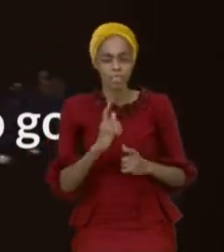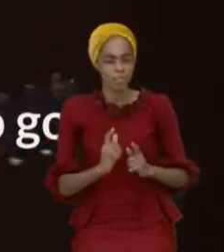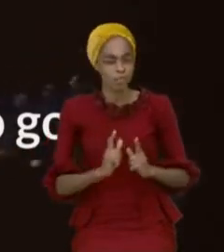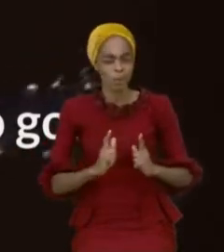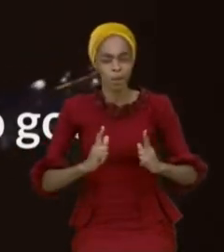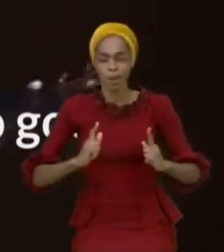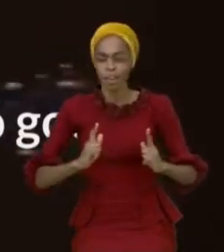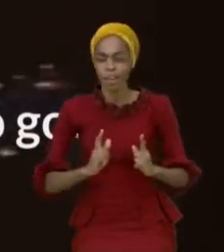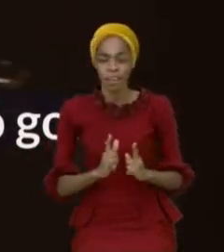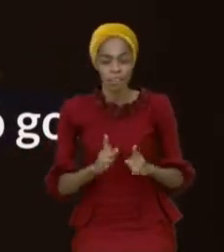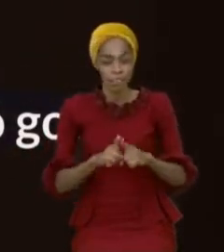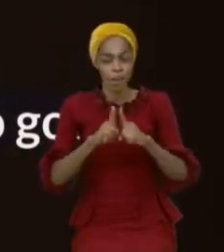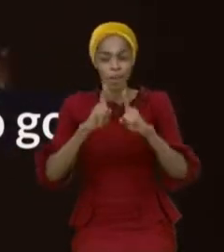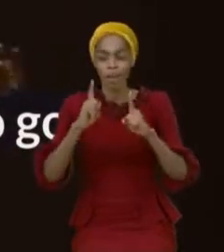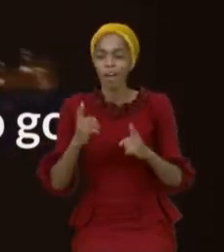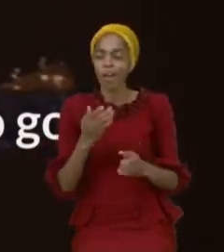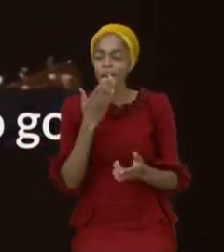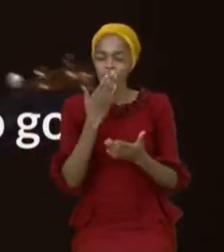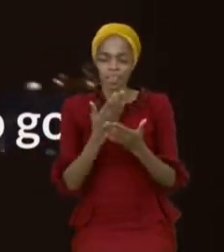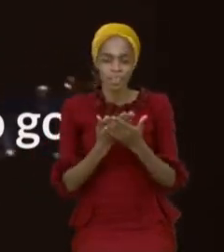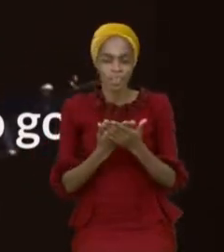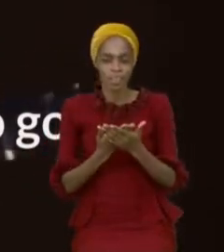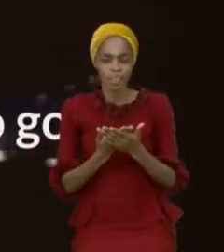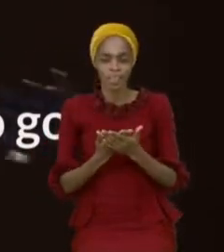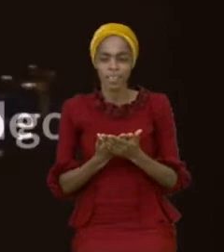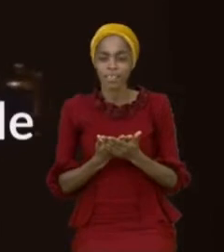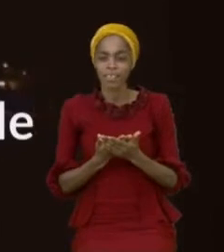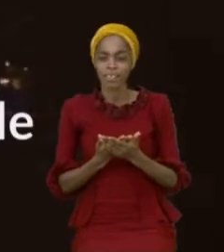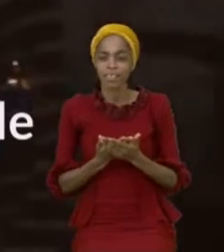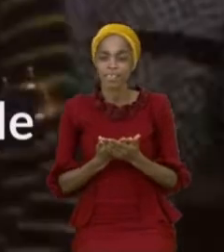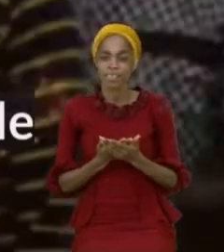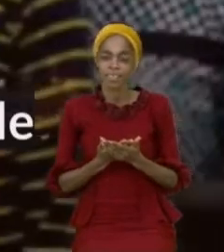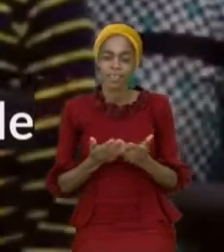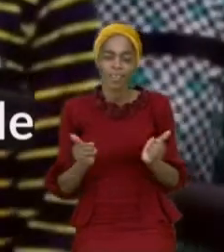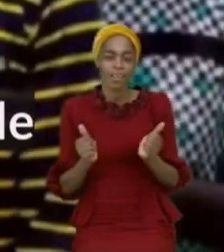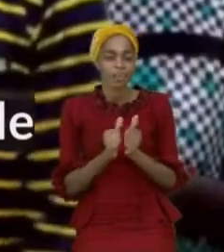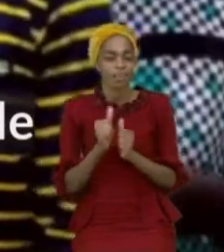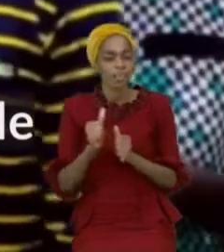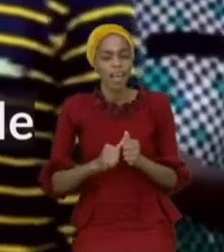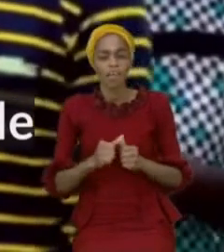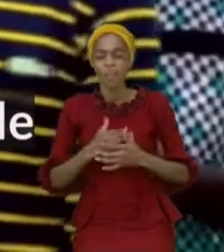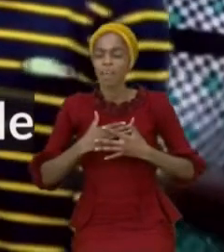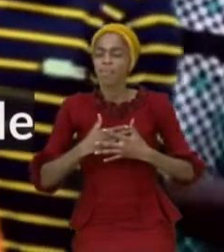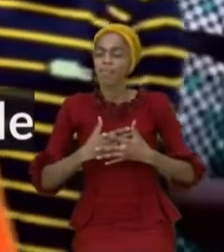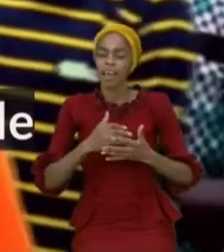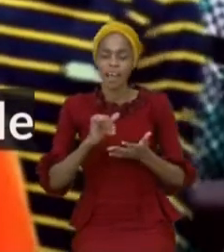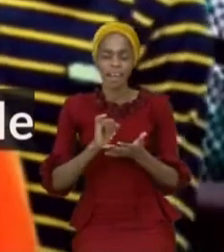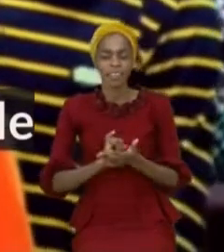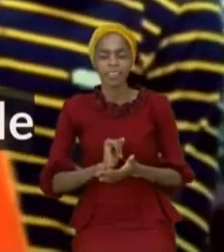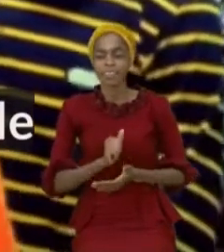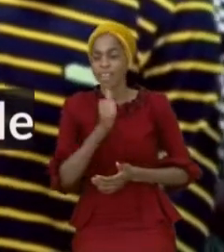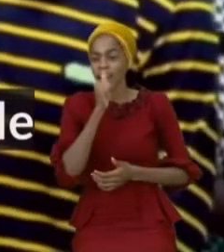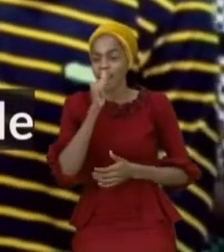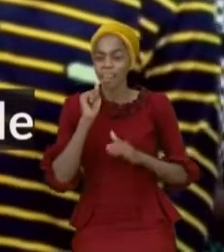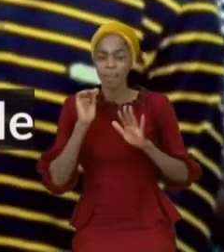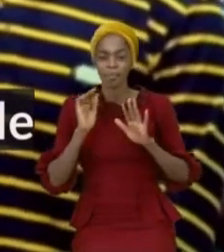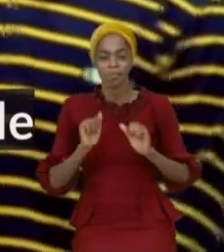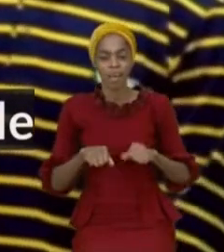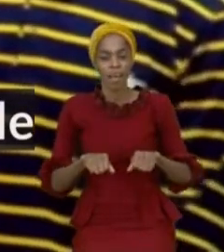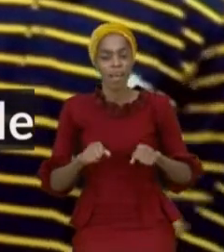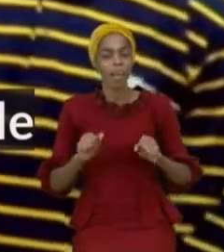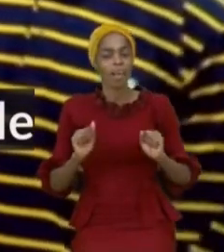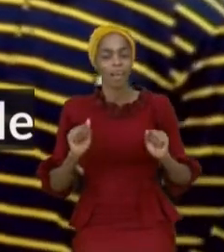Been so, so good, God. With every breath that I